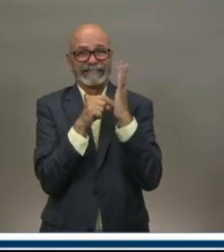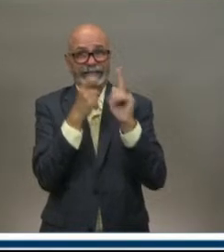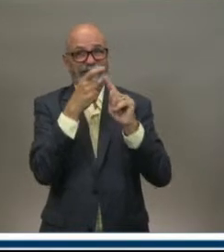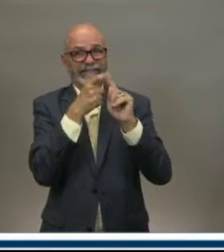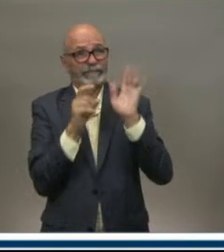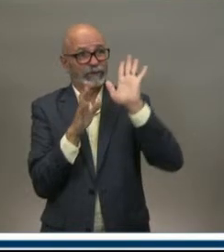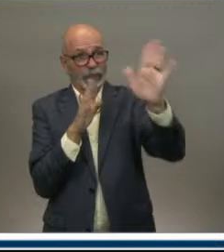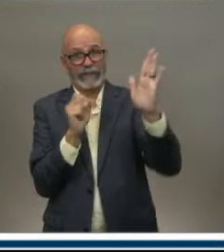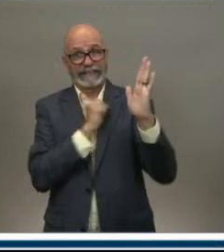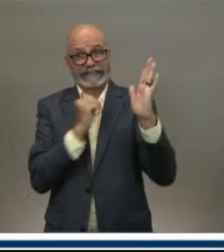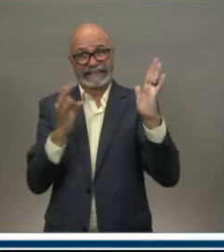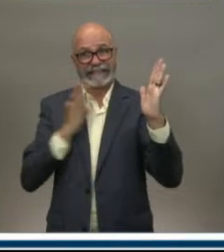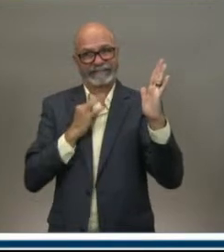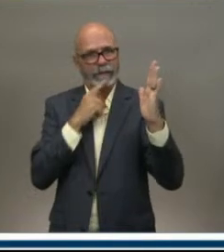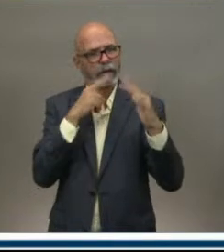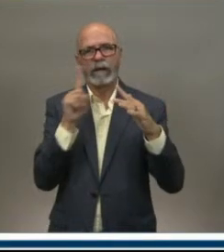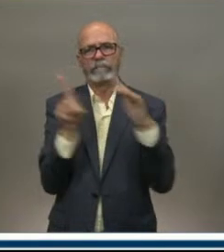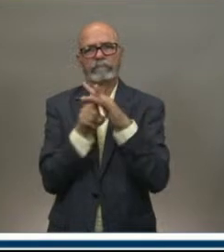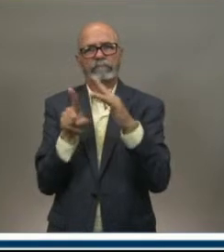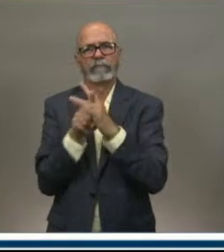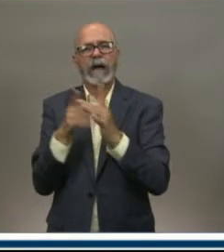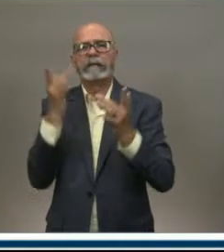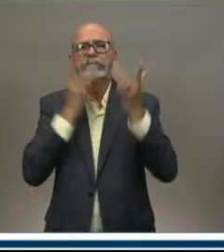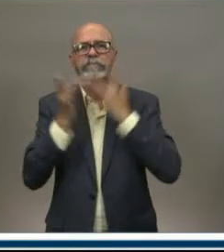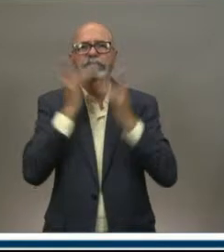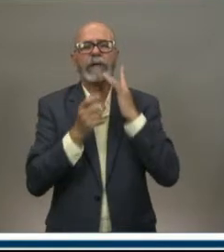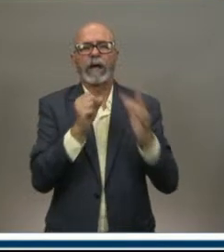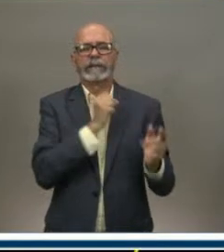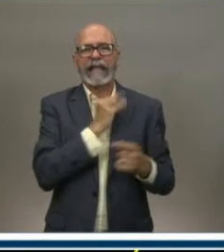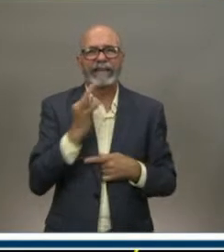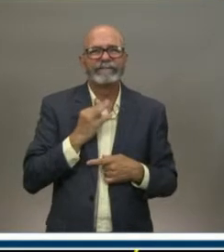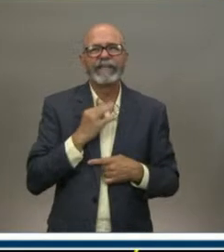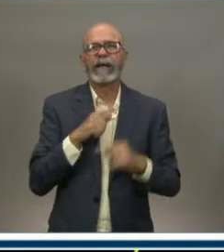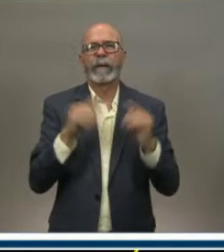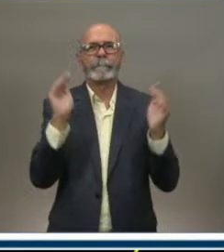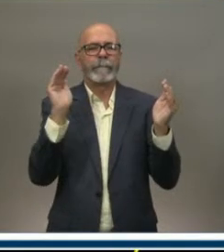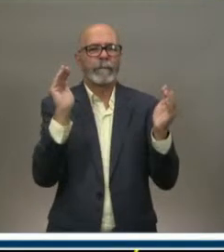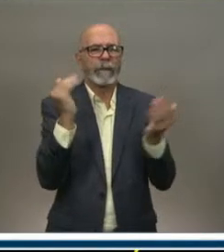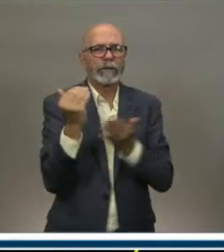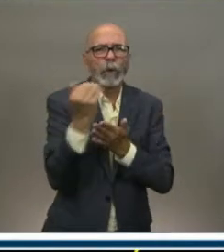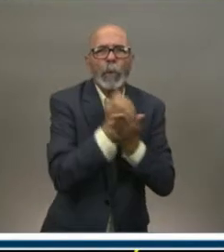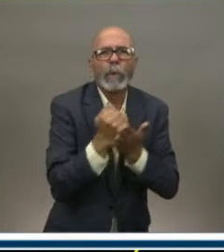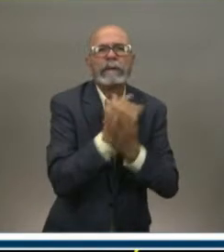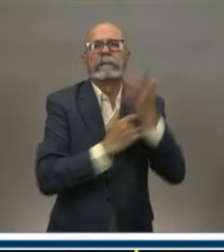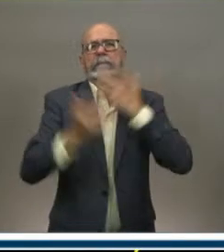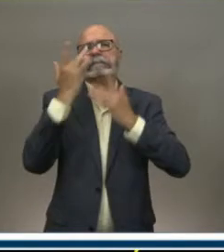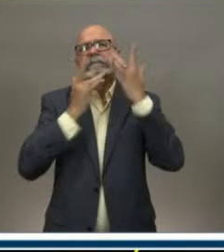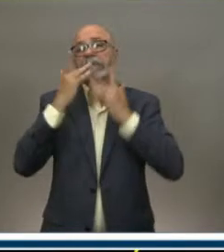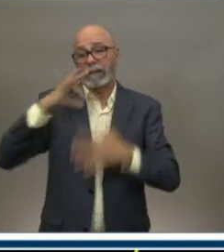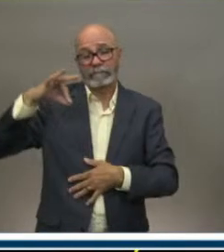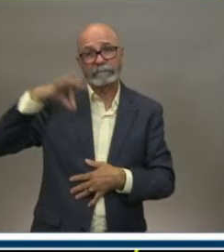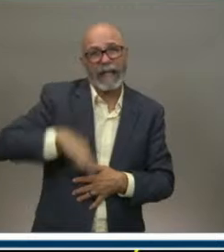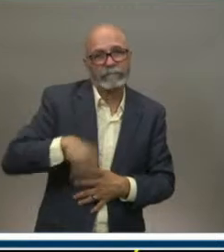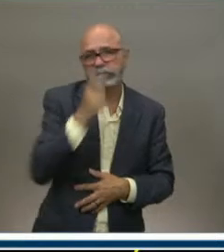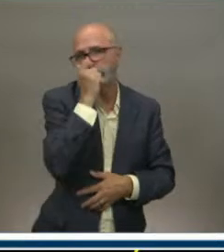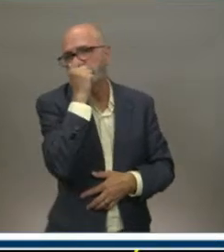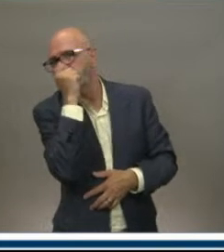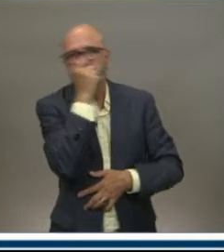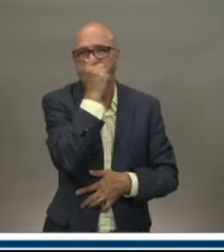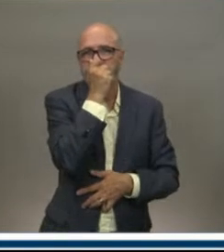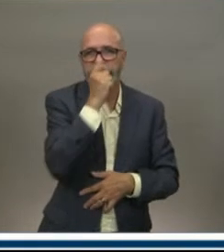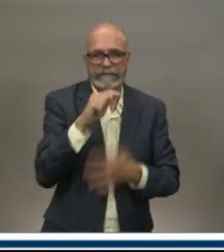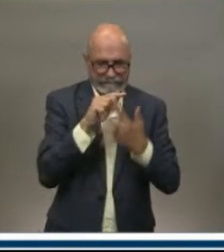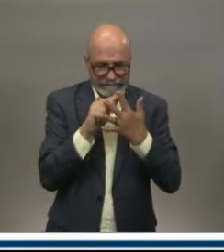staff levels experience as a result of low wages, poor benefits, and not enough support for people who